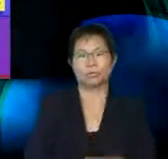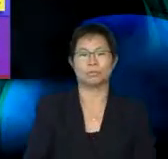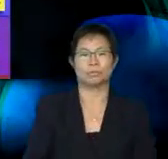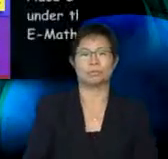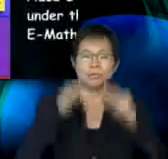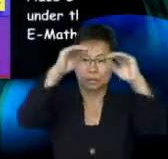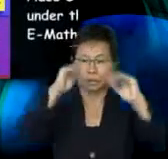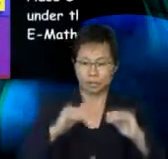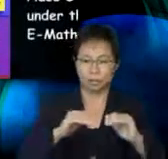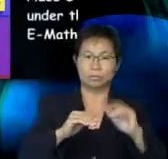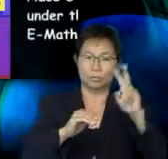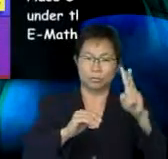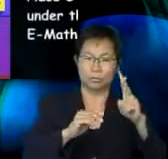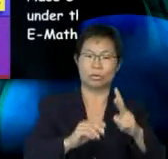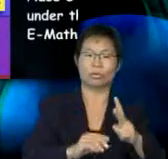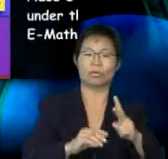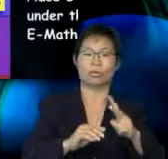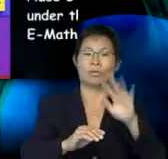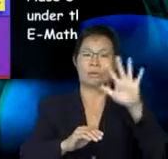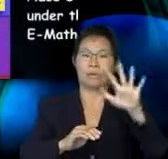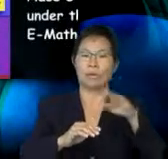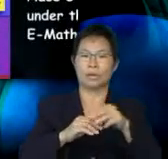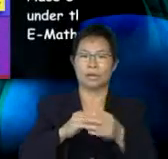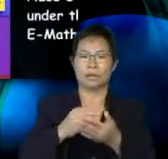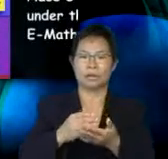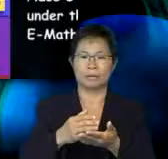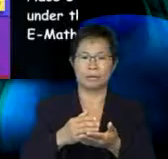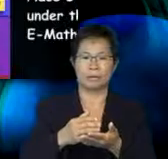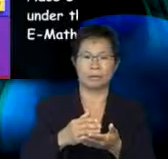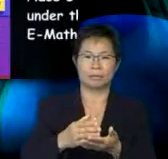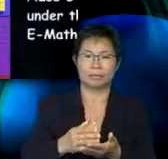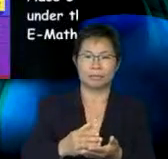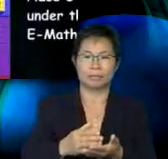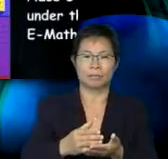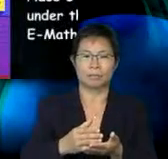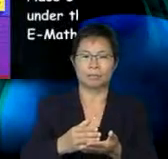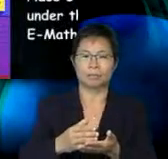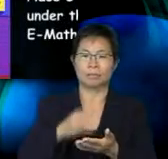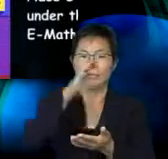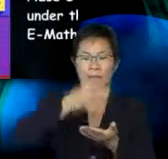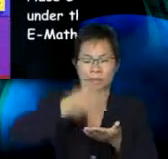Step 2. Place 5 cups under the EMaths board.